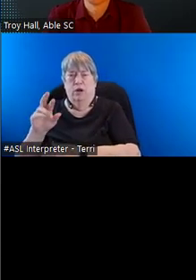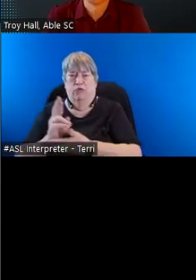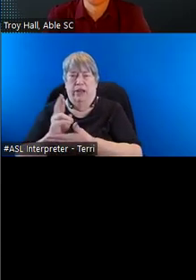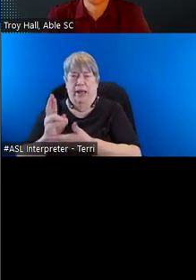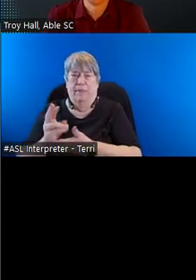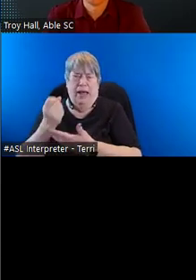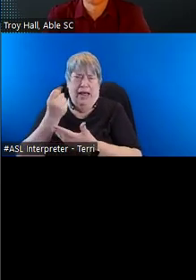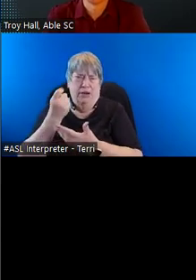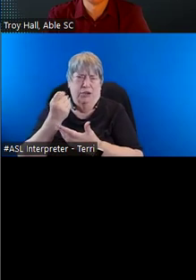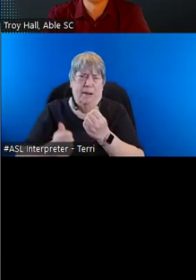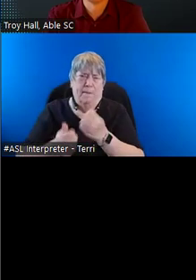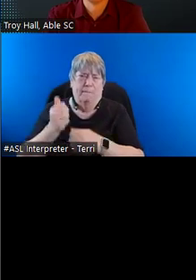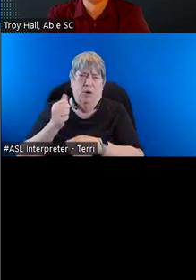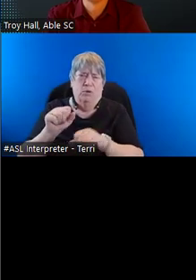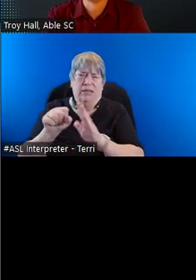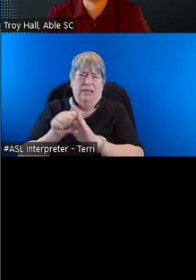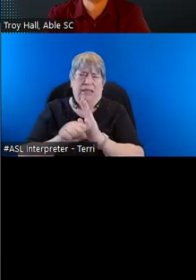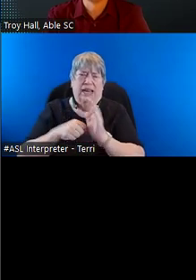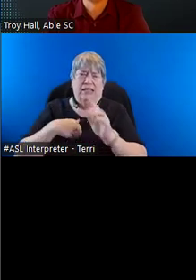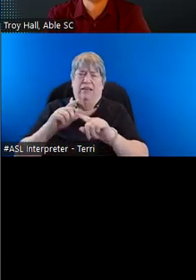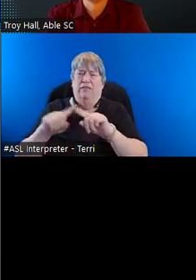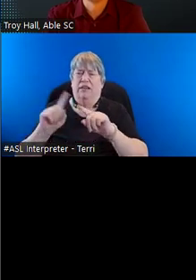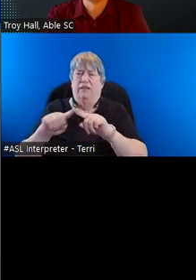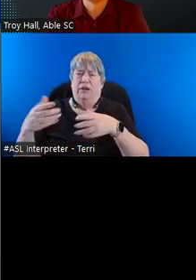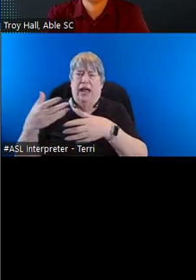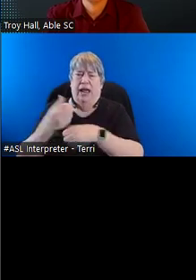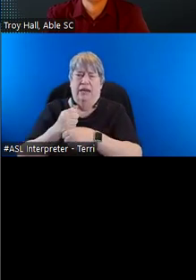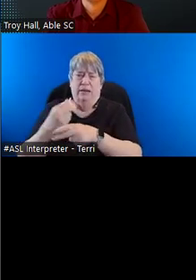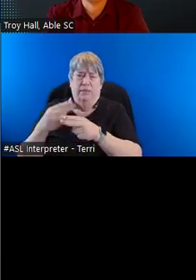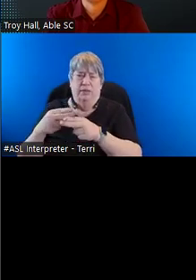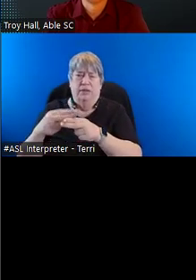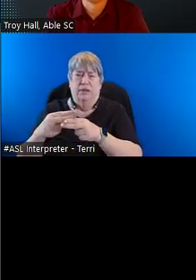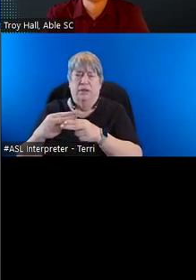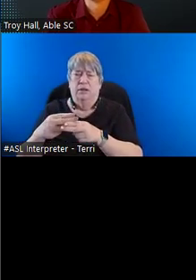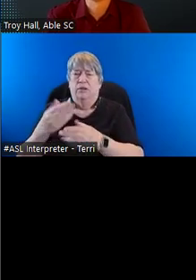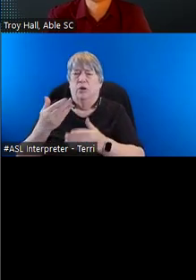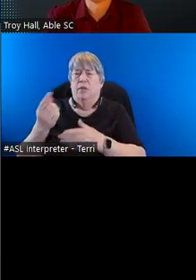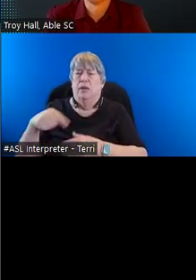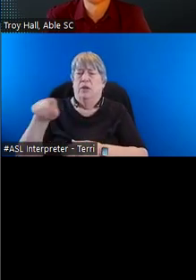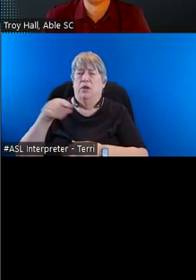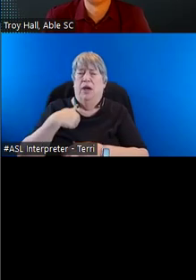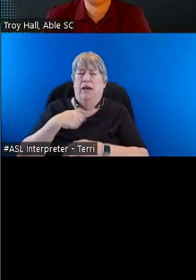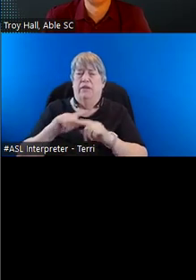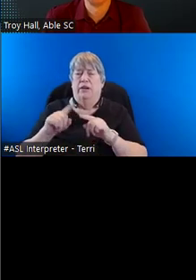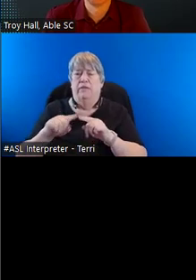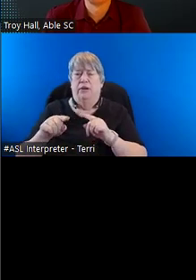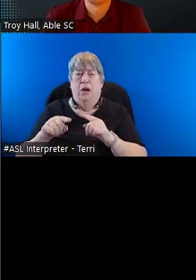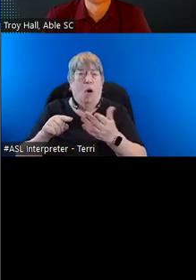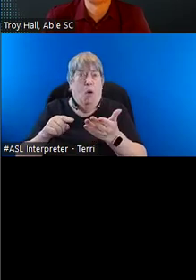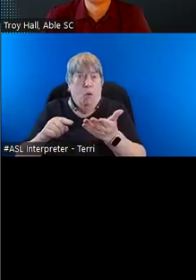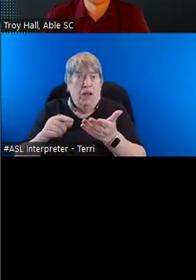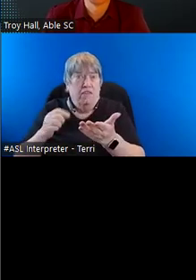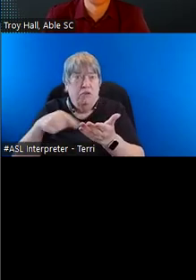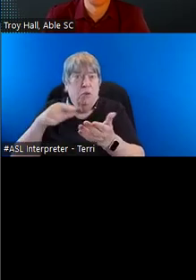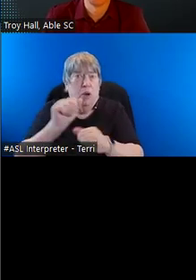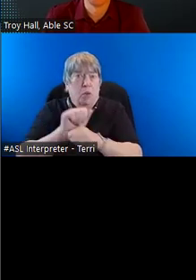states, there's a lot of different acronyms. So you all probably have different acronyms. In fact, throw a couple, if you guys work